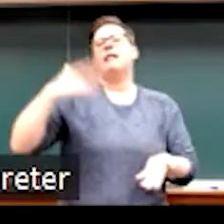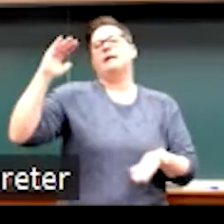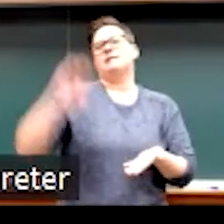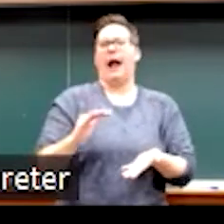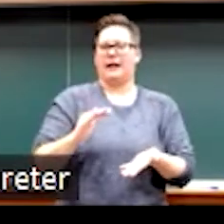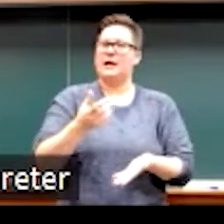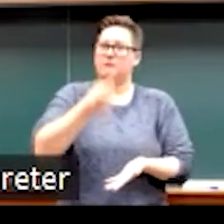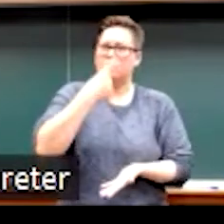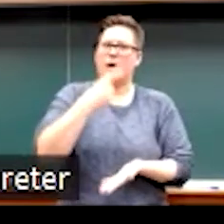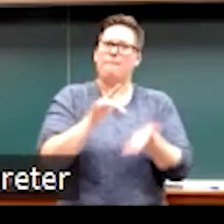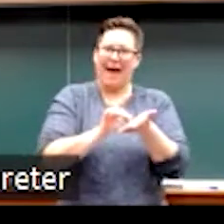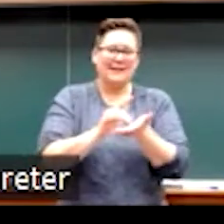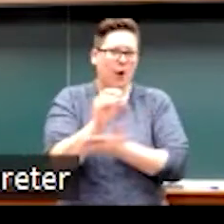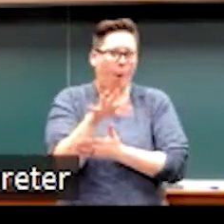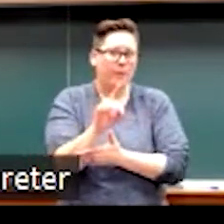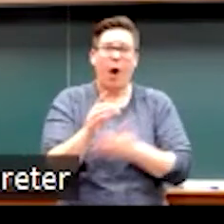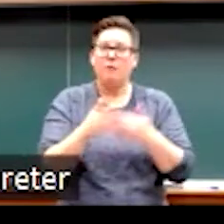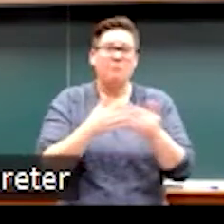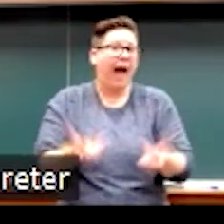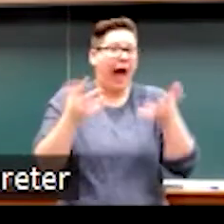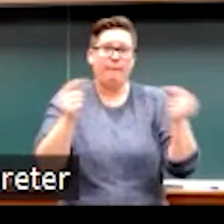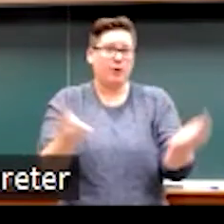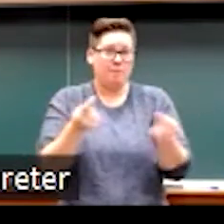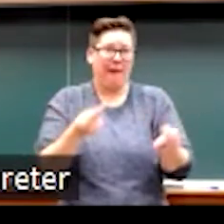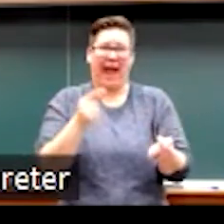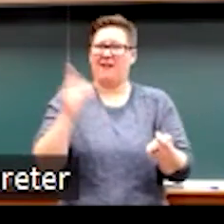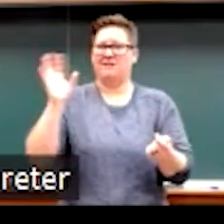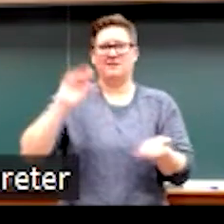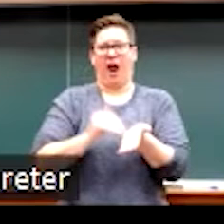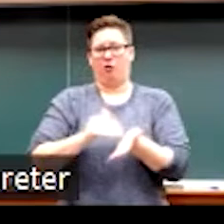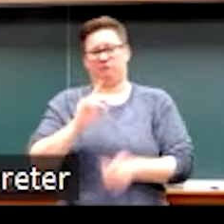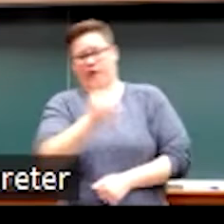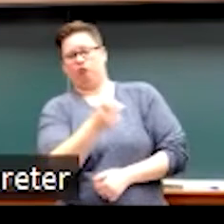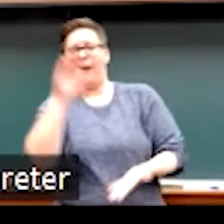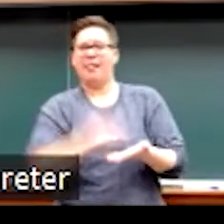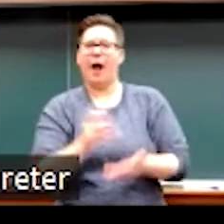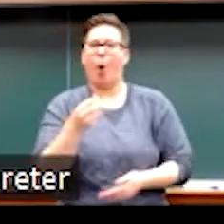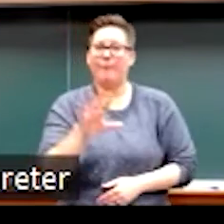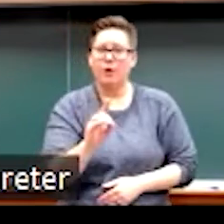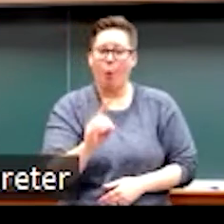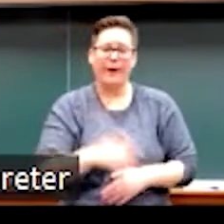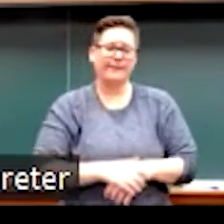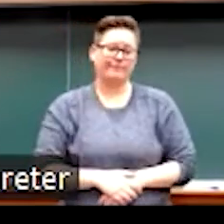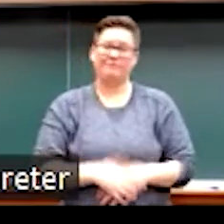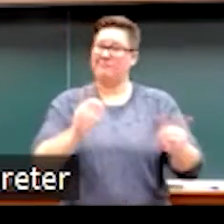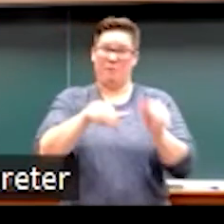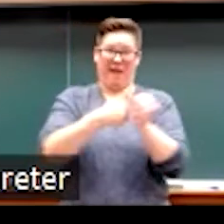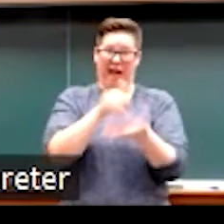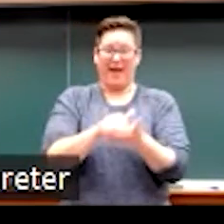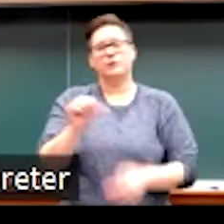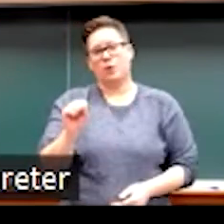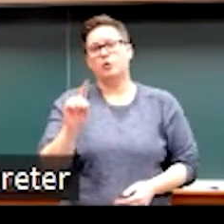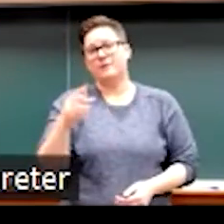opioid analgesics, regardless of how much pain intensity they're reporting. Again, driving factors,